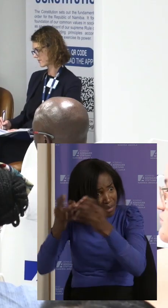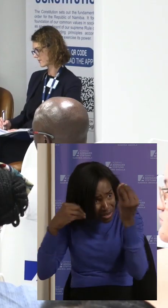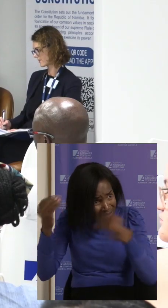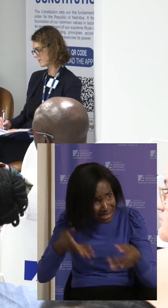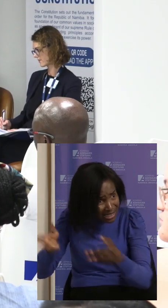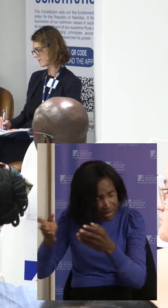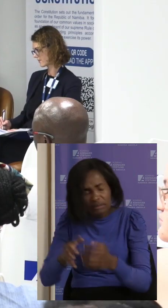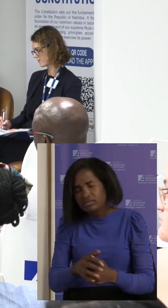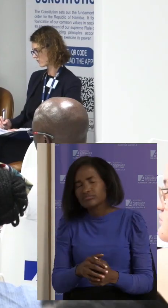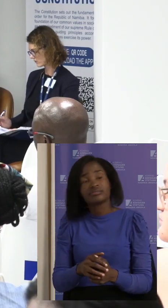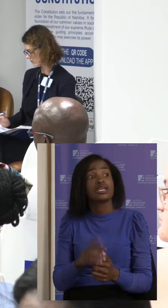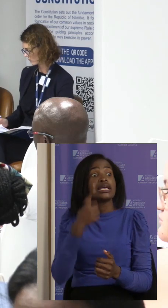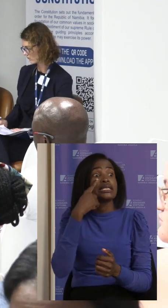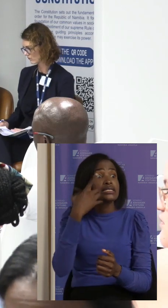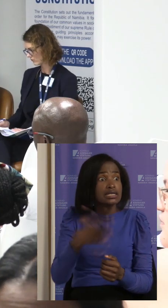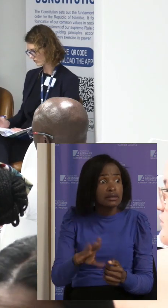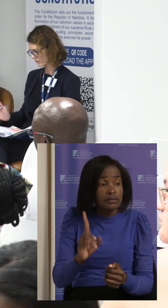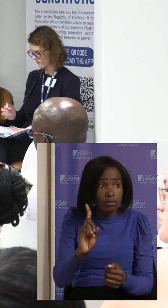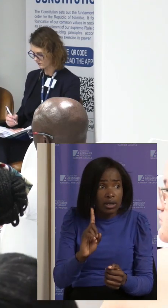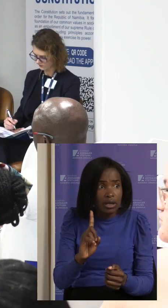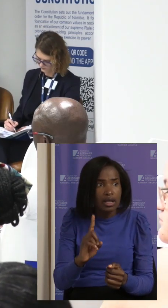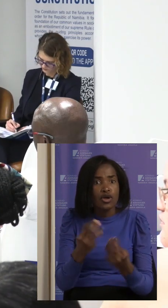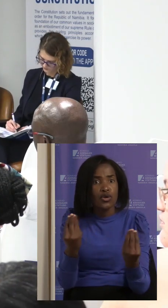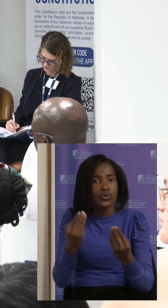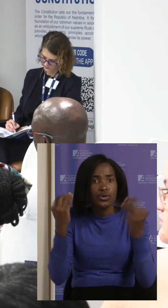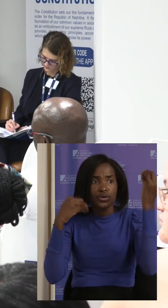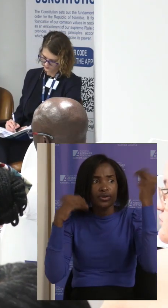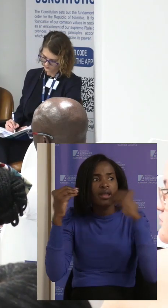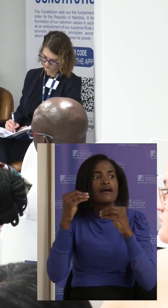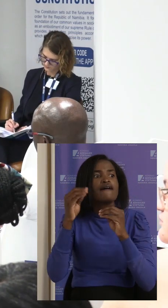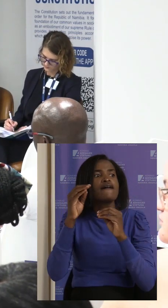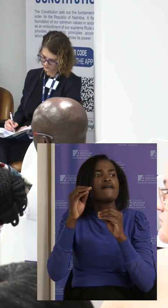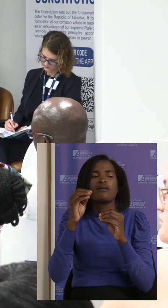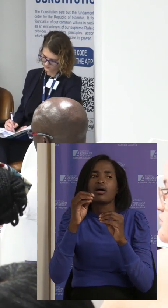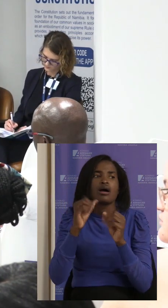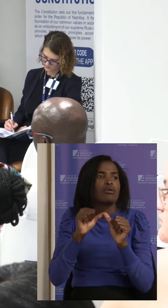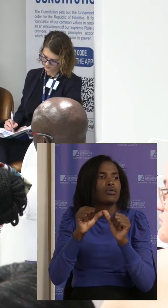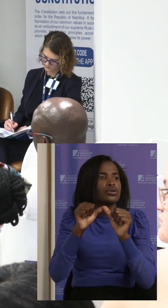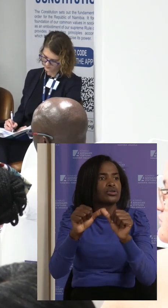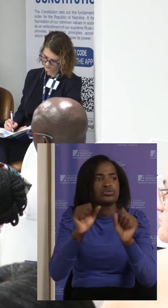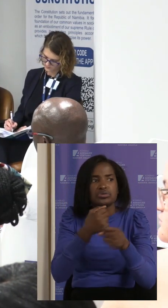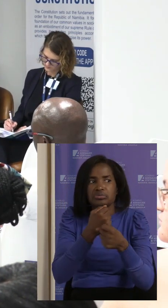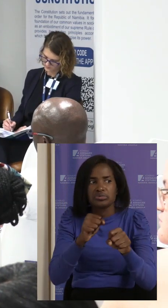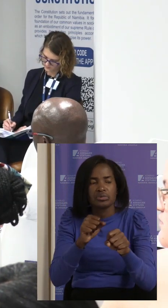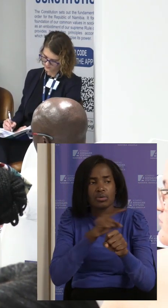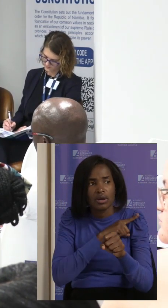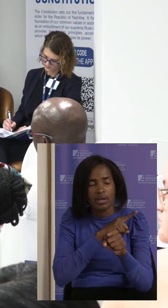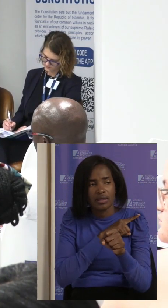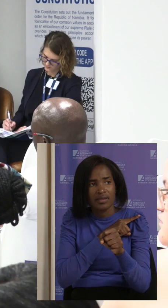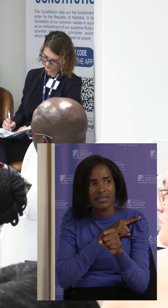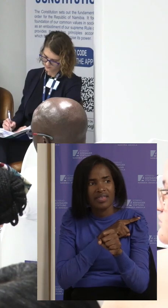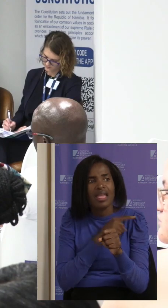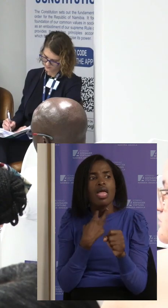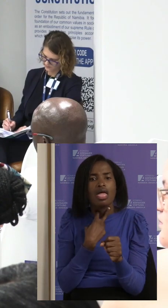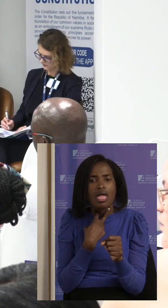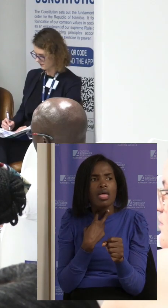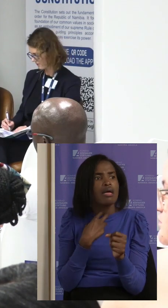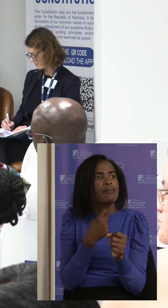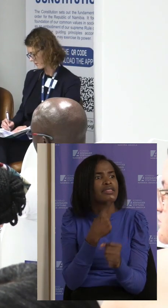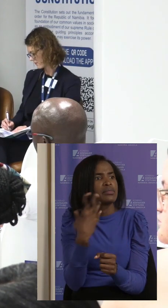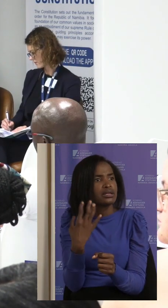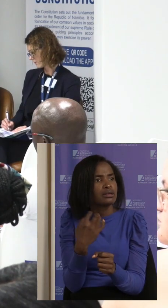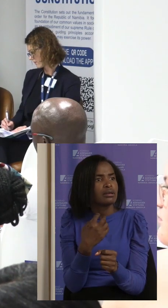that most kids at the universities fail to progress on time because they're struggling with math,